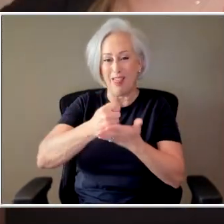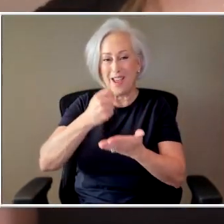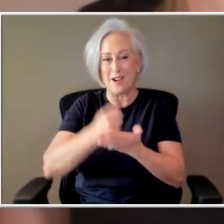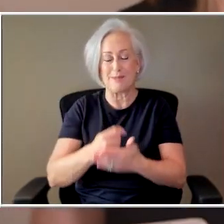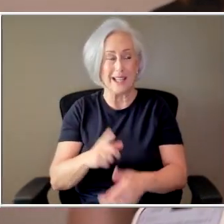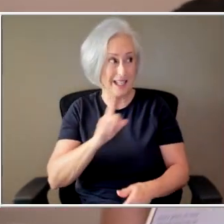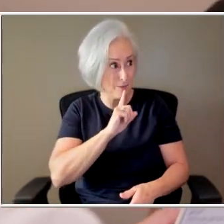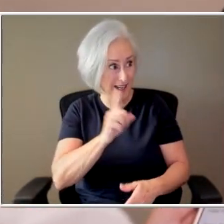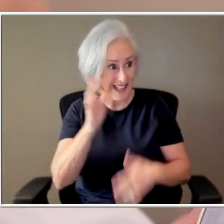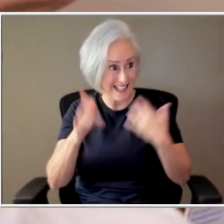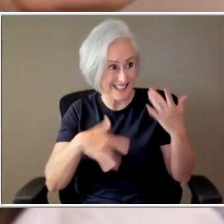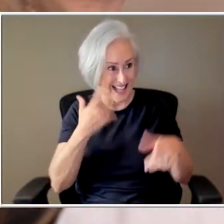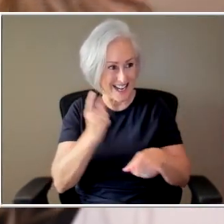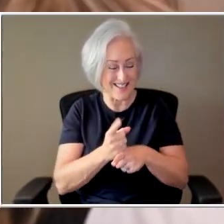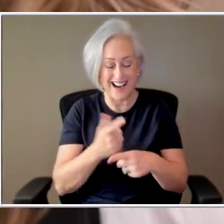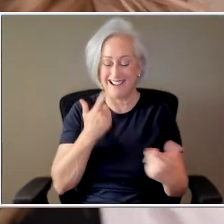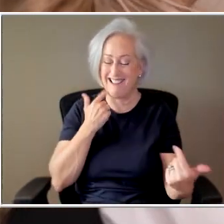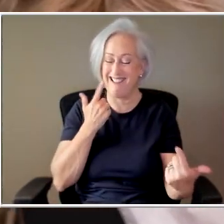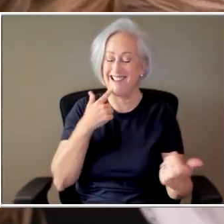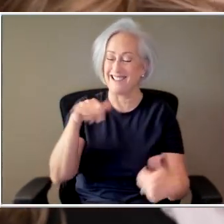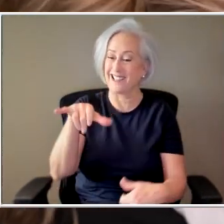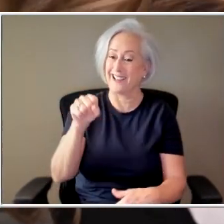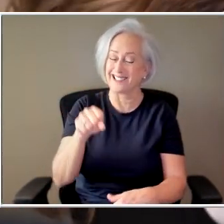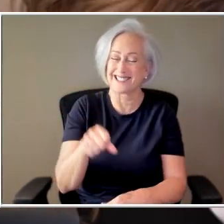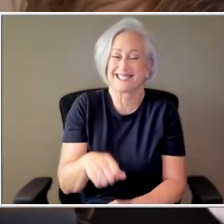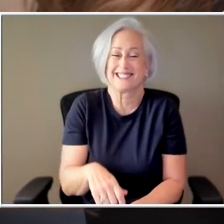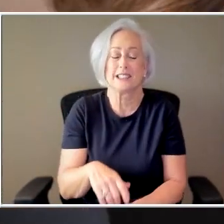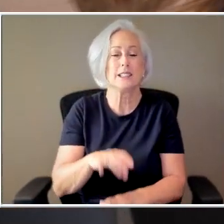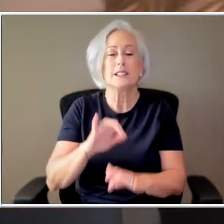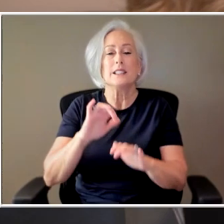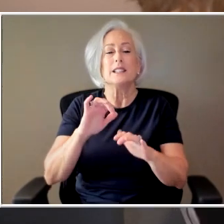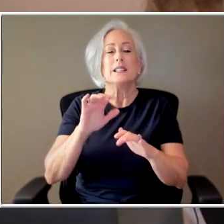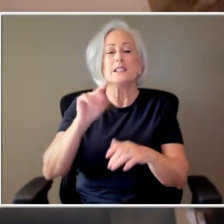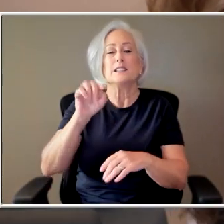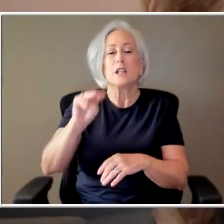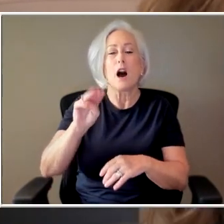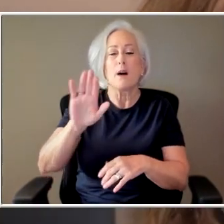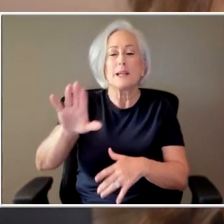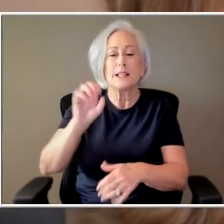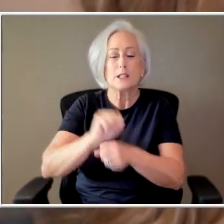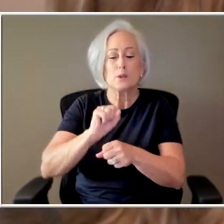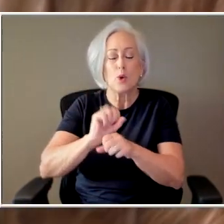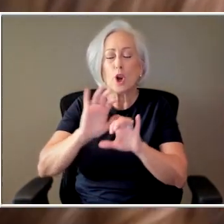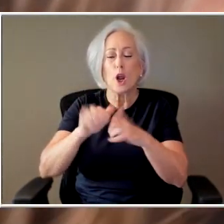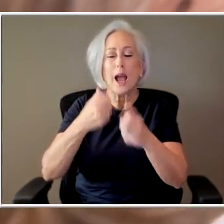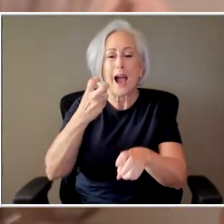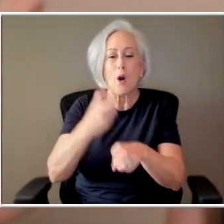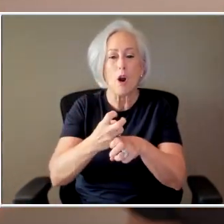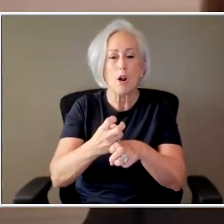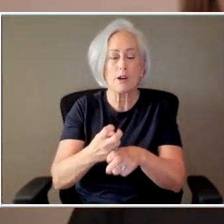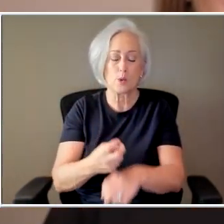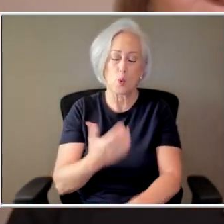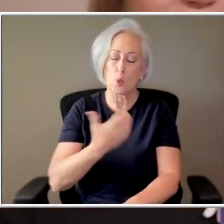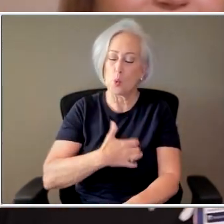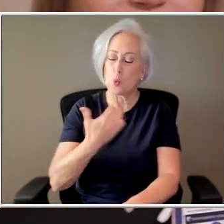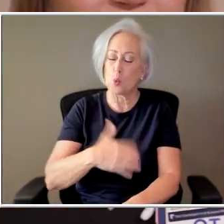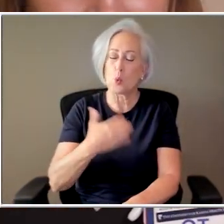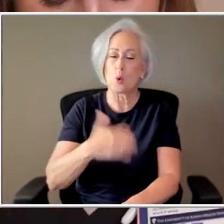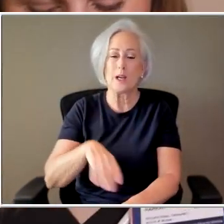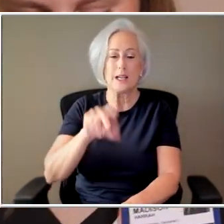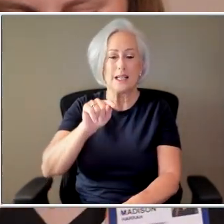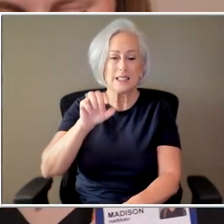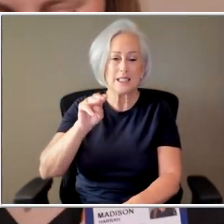Absolutely. How hard was the work that Tom was doing? Tom put in so much work throughout his 100 days.